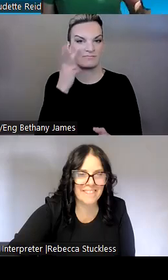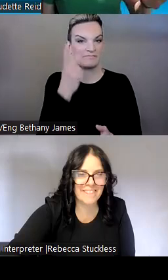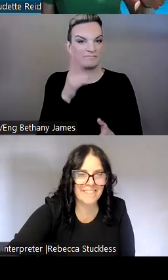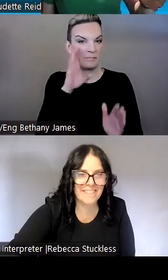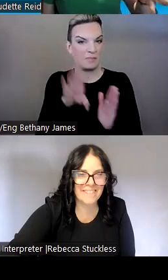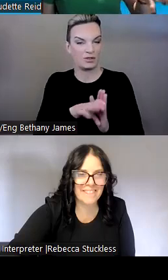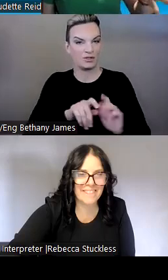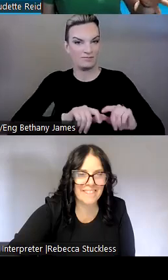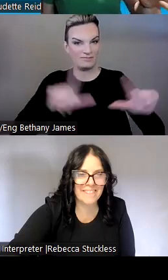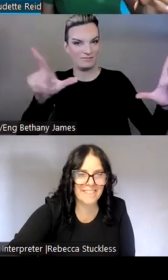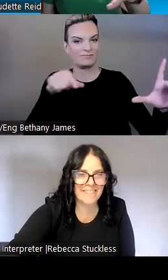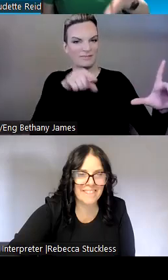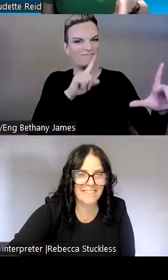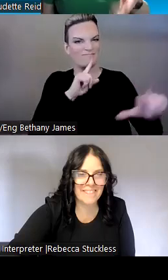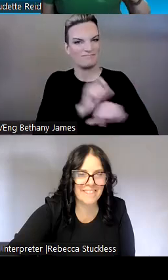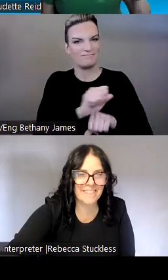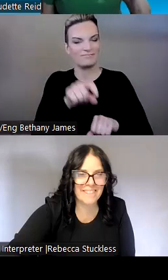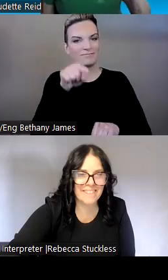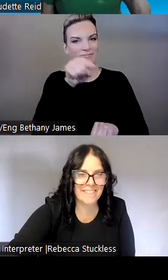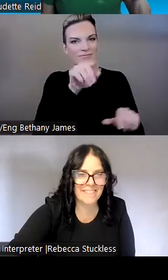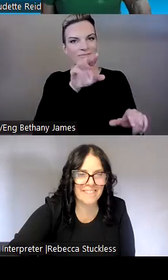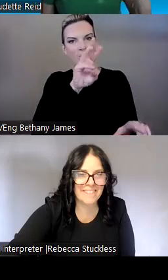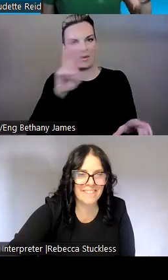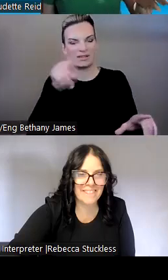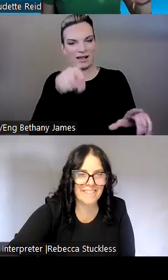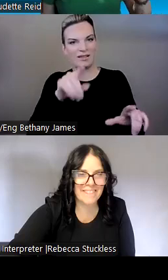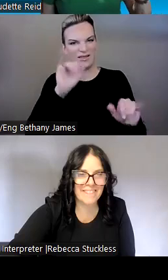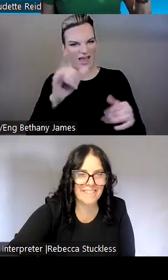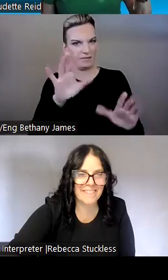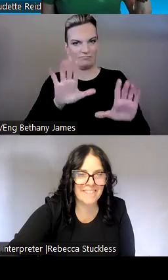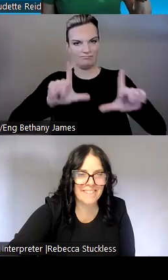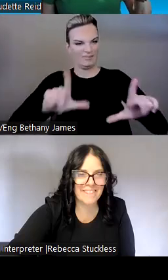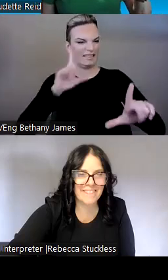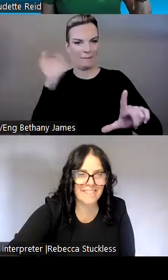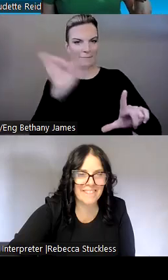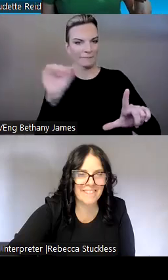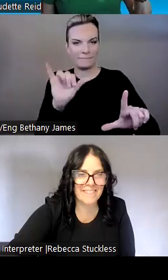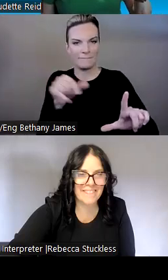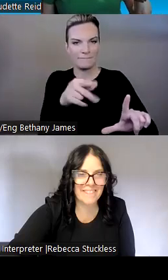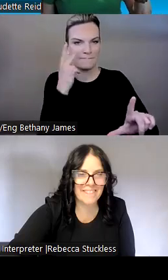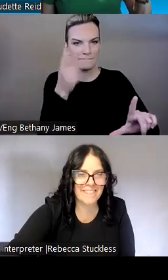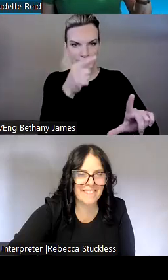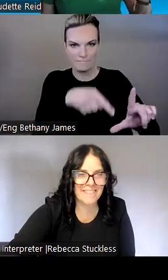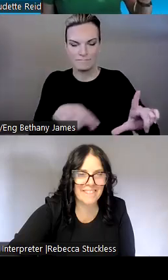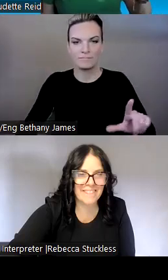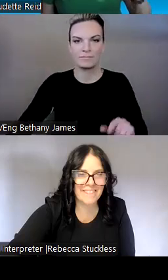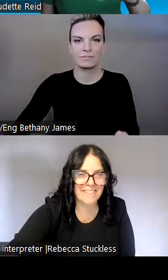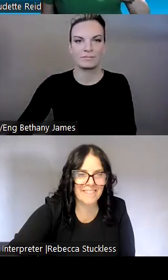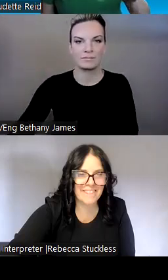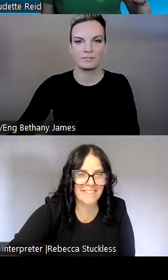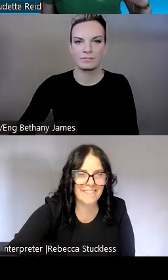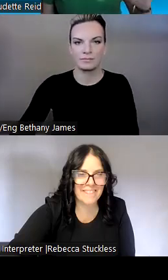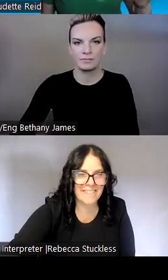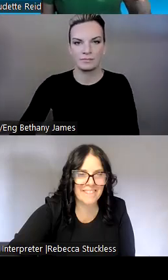documents section looks on that page. And it gives you sort of an idea of what you can see there. Now, these